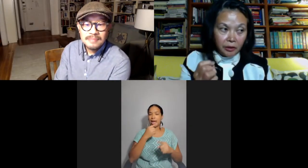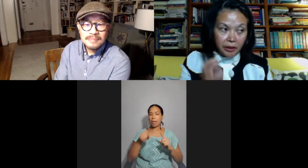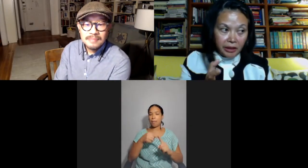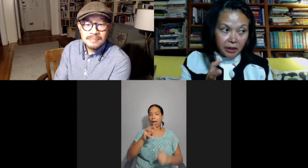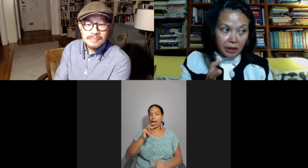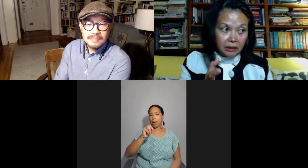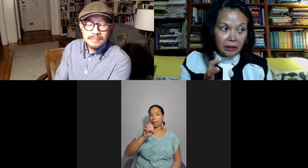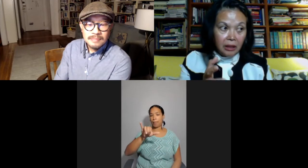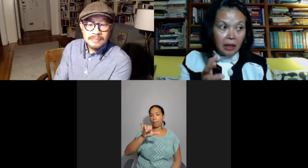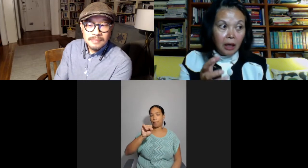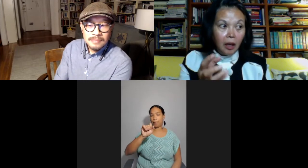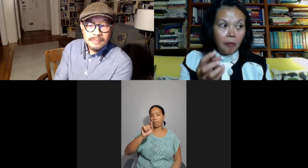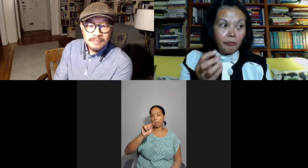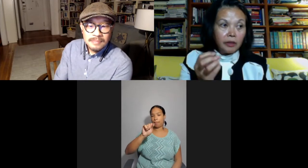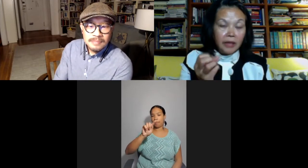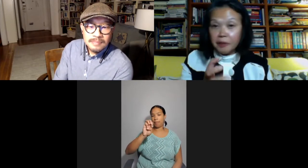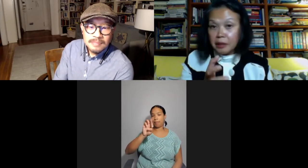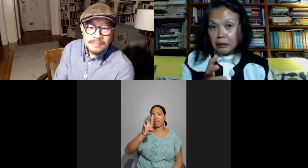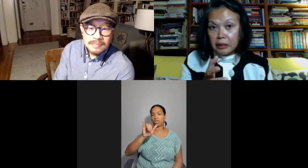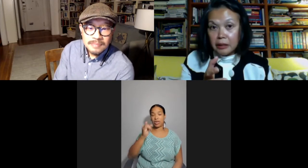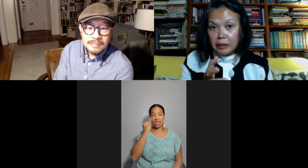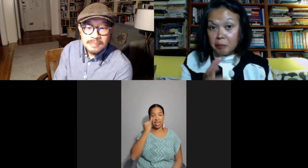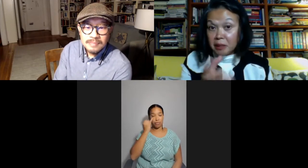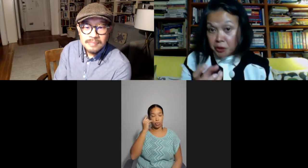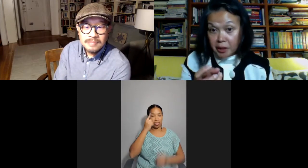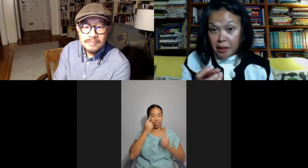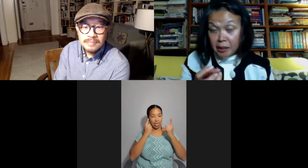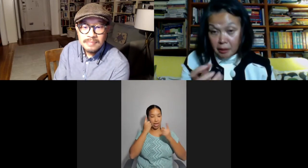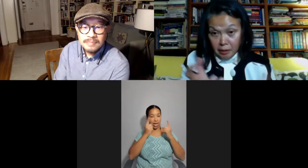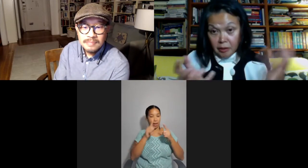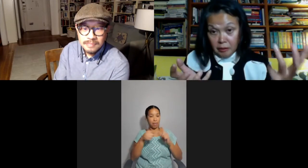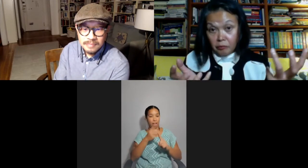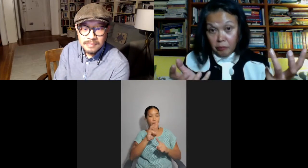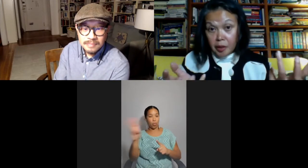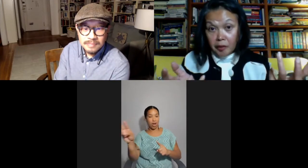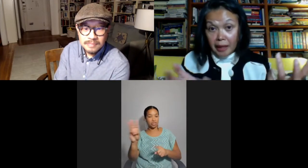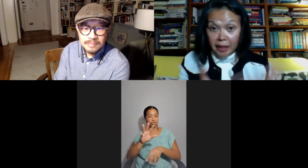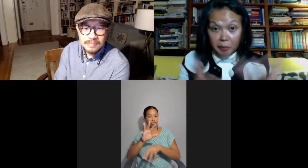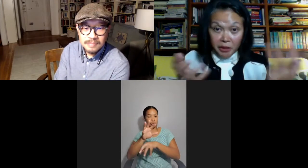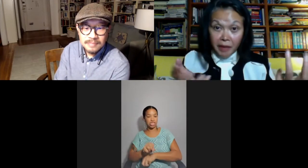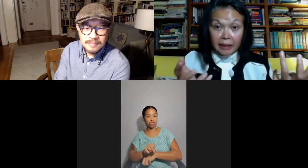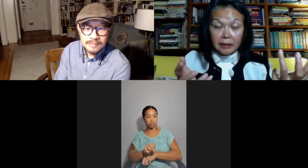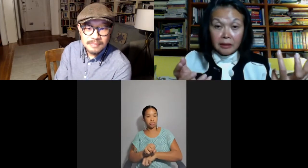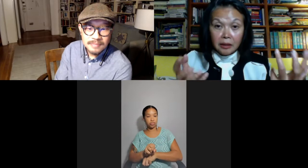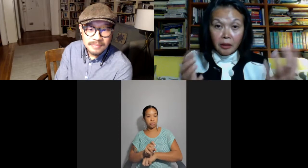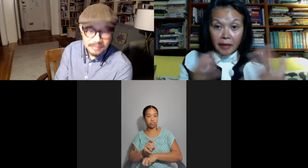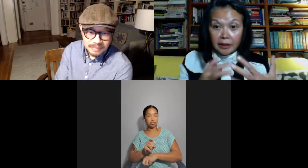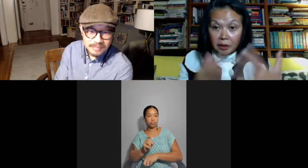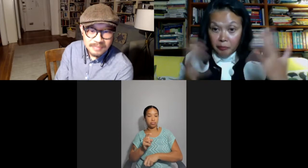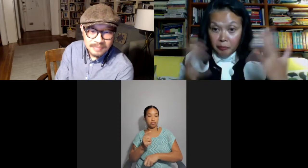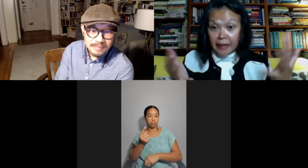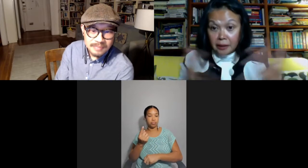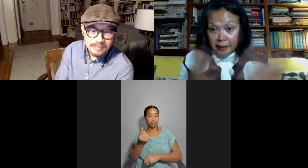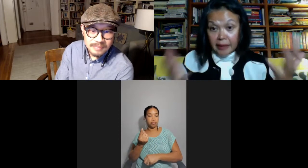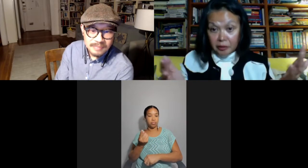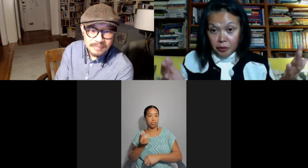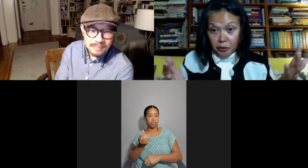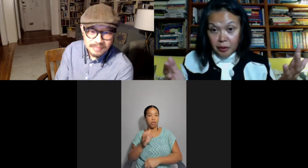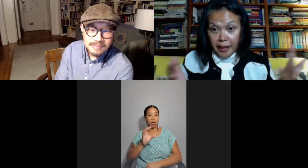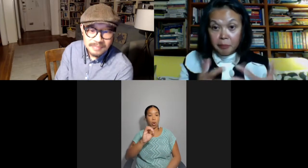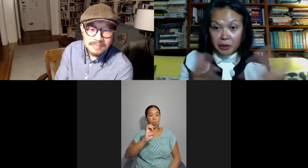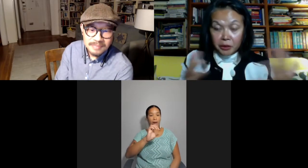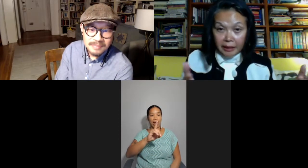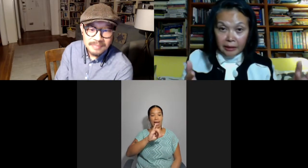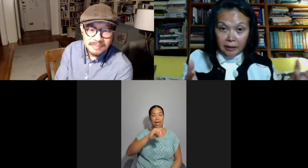Western tradition, definitely the mystery, you know, that's Oedipus Rex. You know, that's a detective